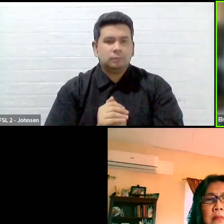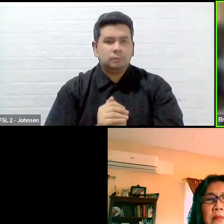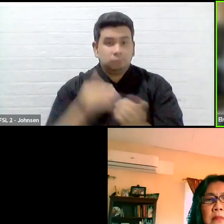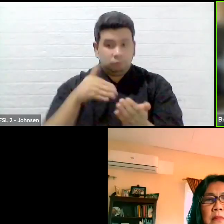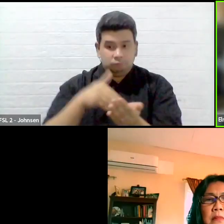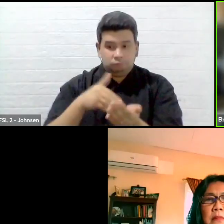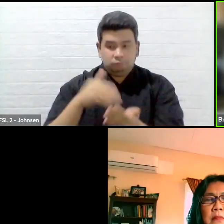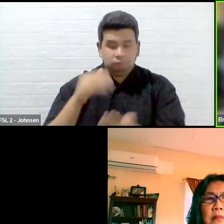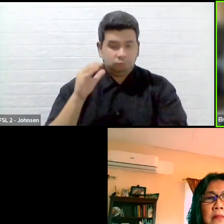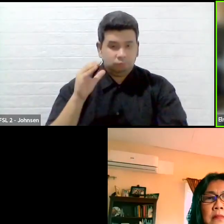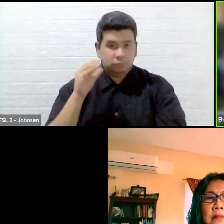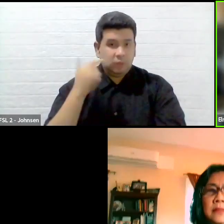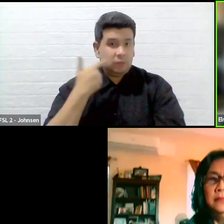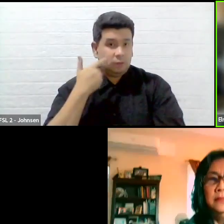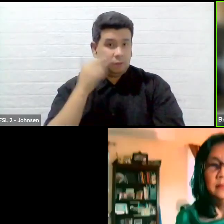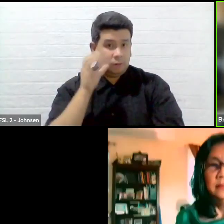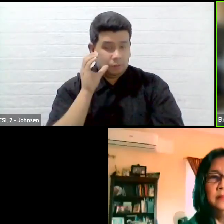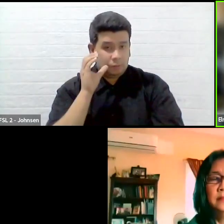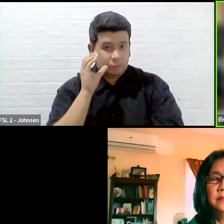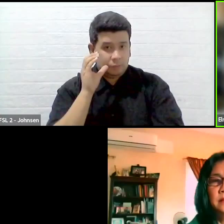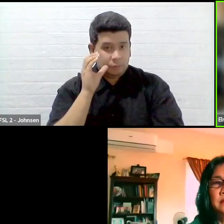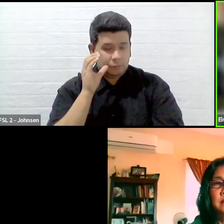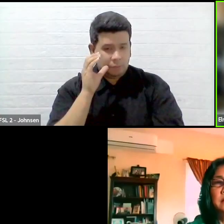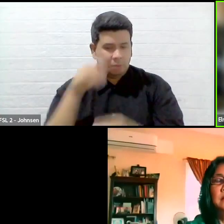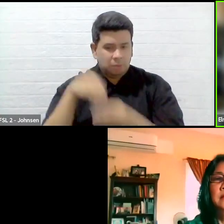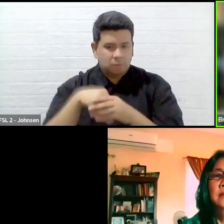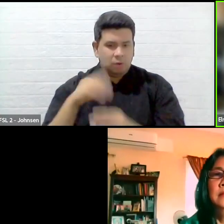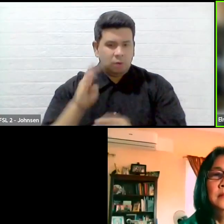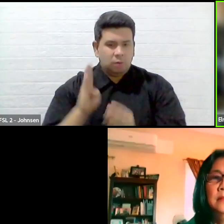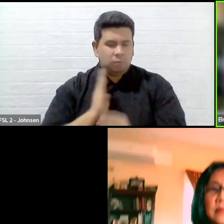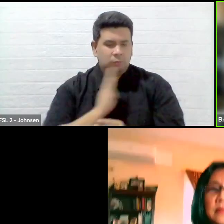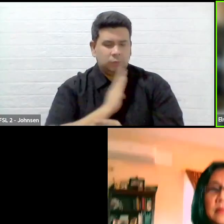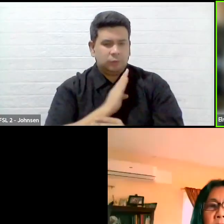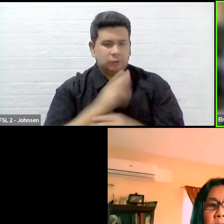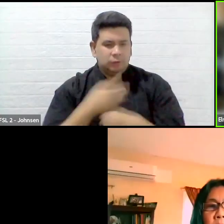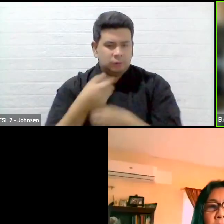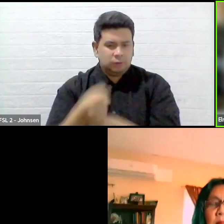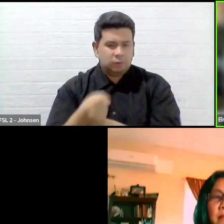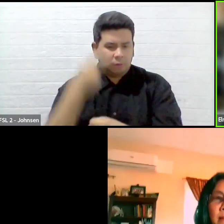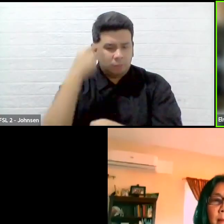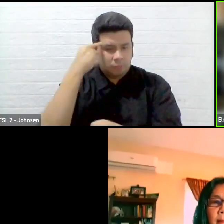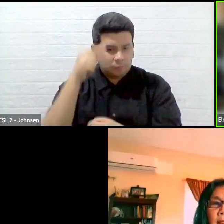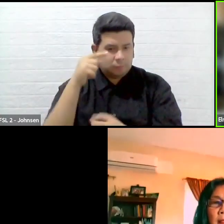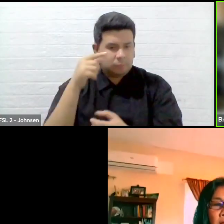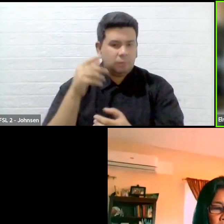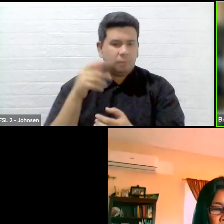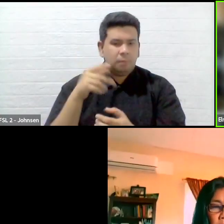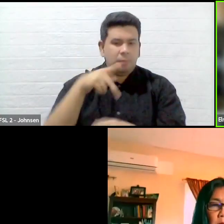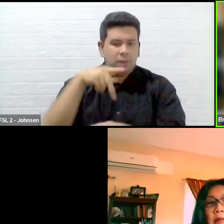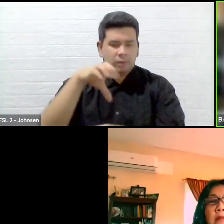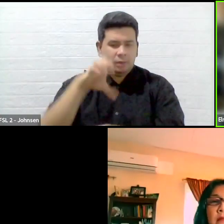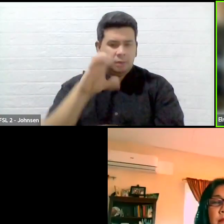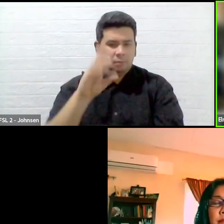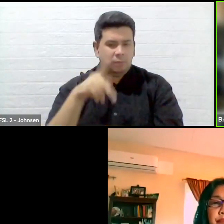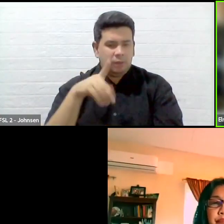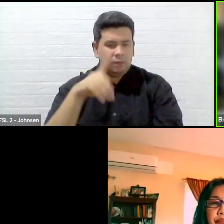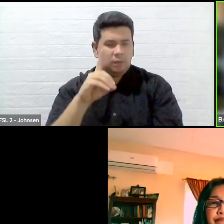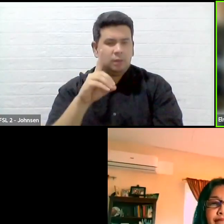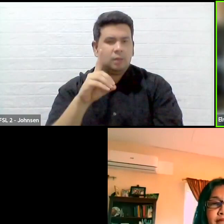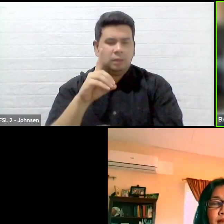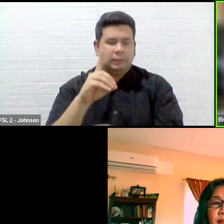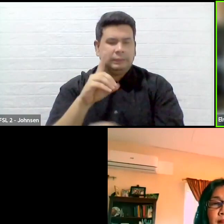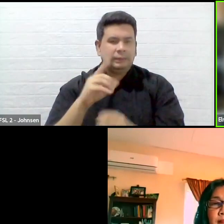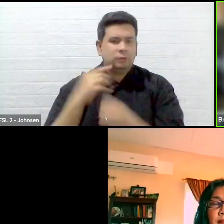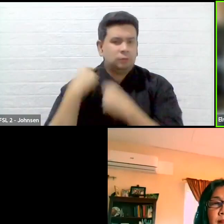Cruz is also a member of the Board of Trustees of the Philippine Center for Population and Development since 2016. And she